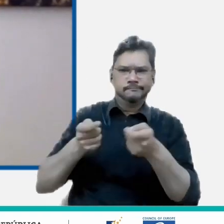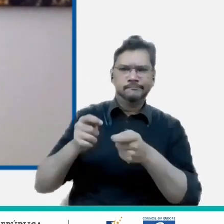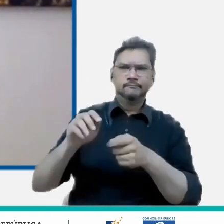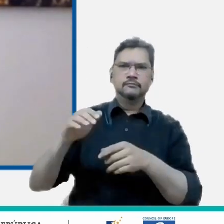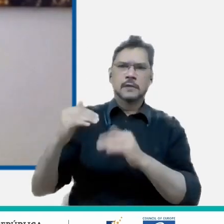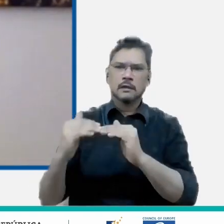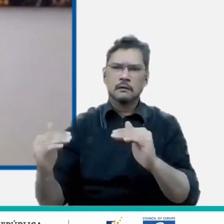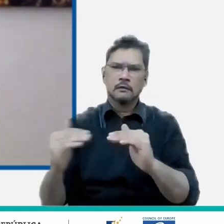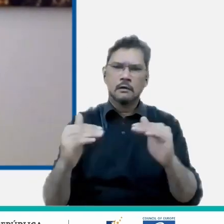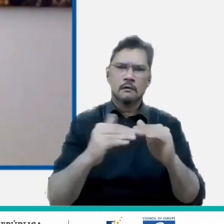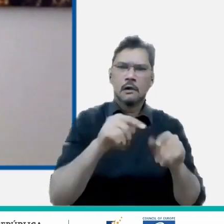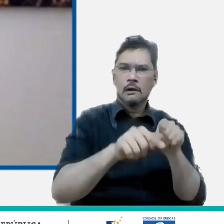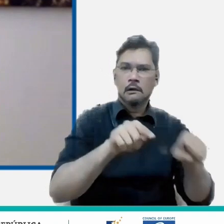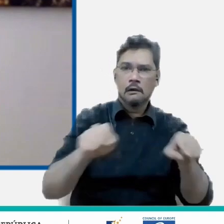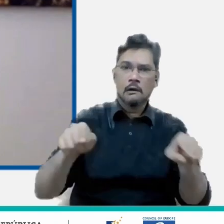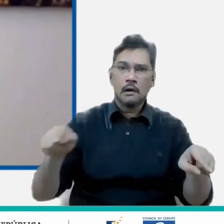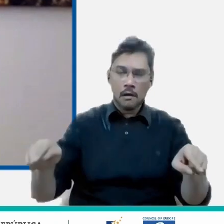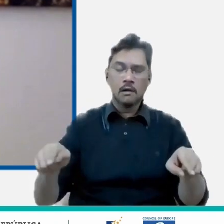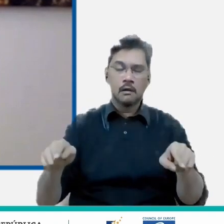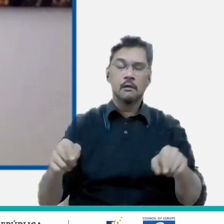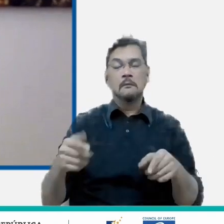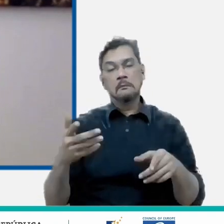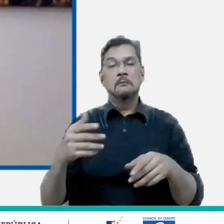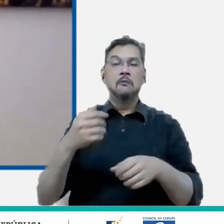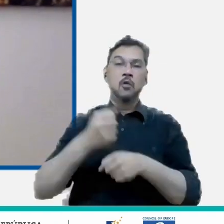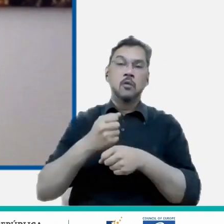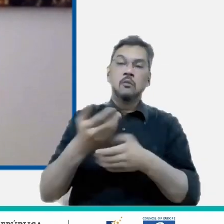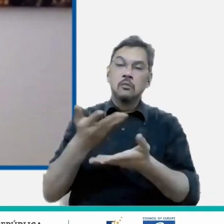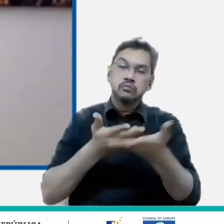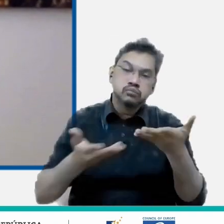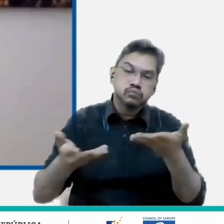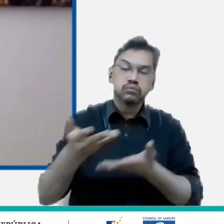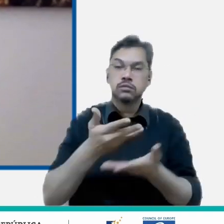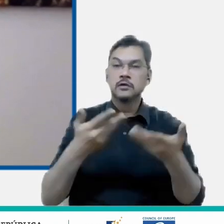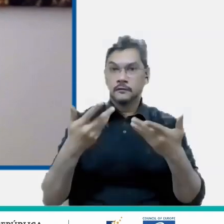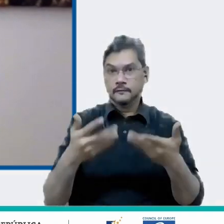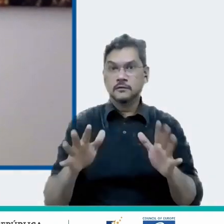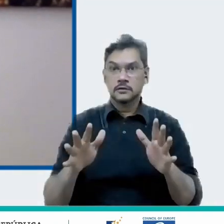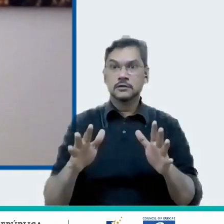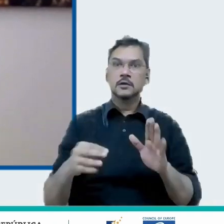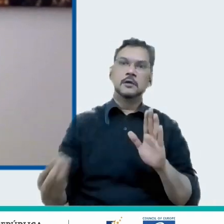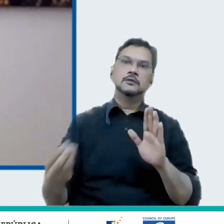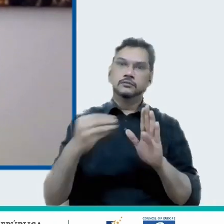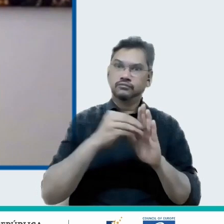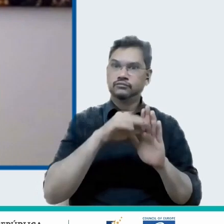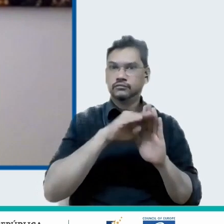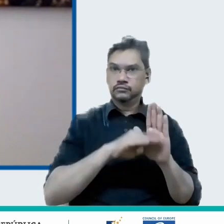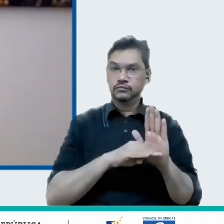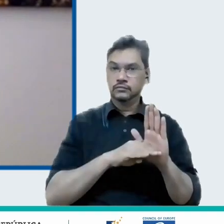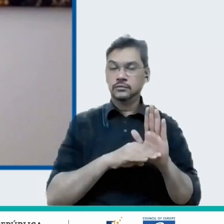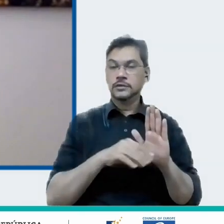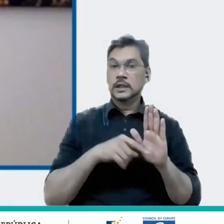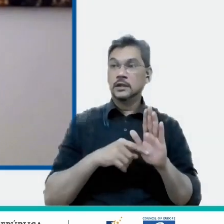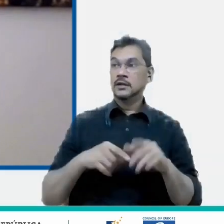these interviews, what the experts have brought. So to overcome barriers to successful in Sendai implementation,